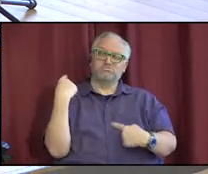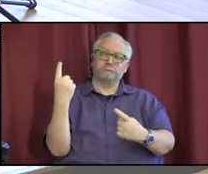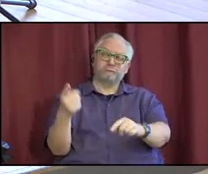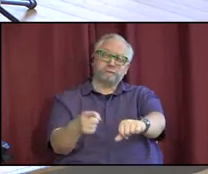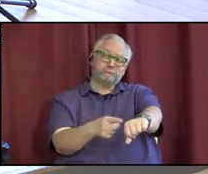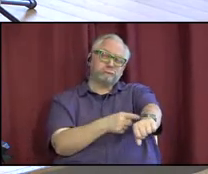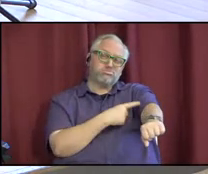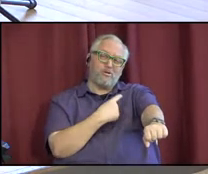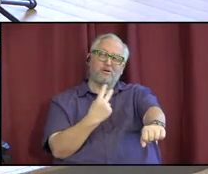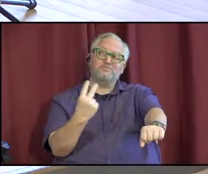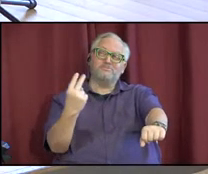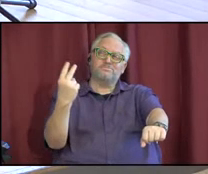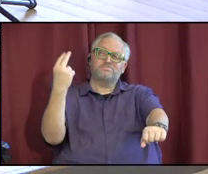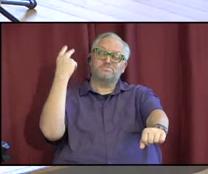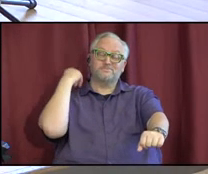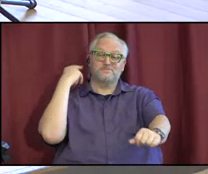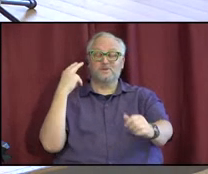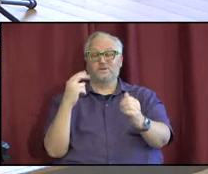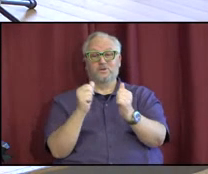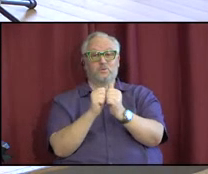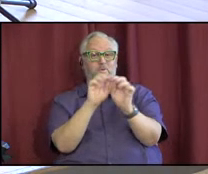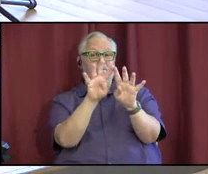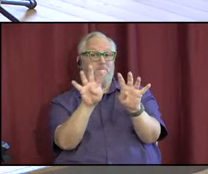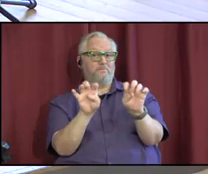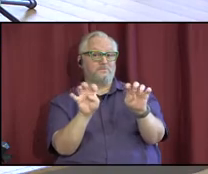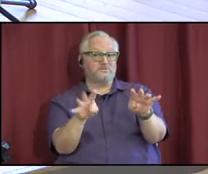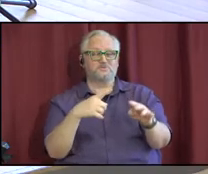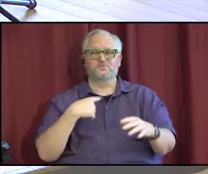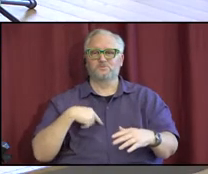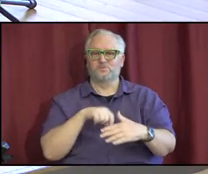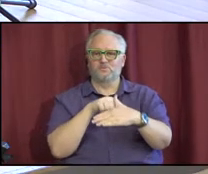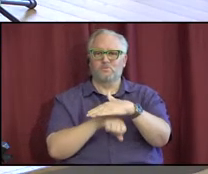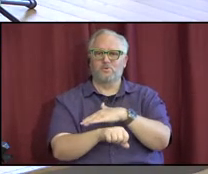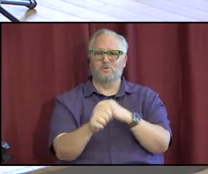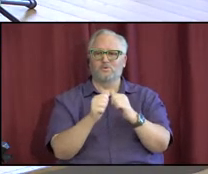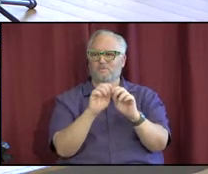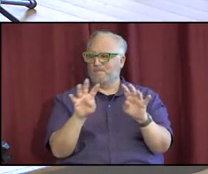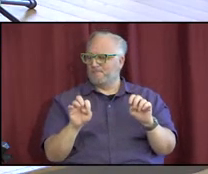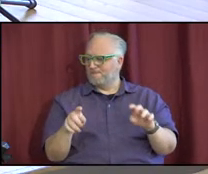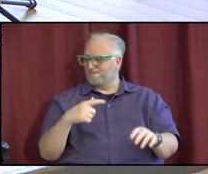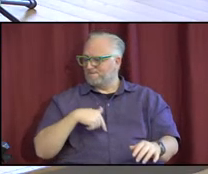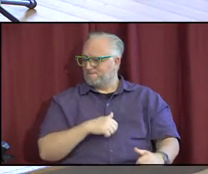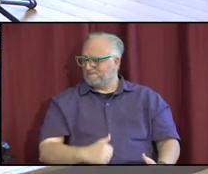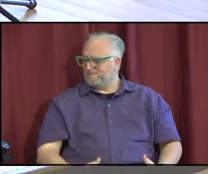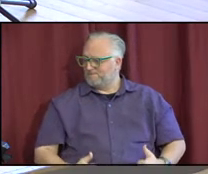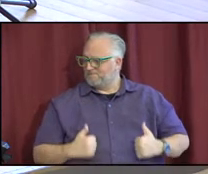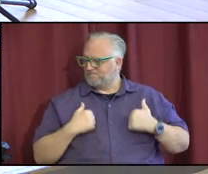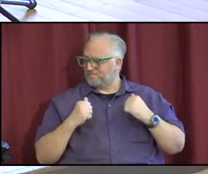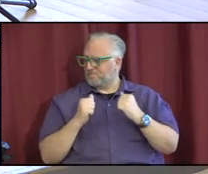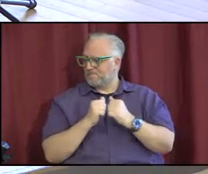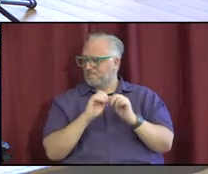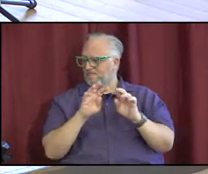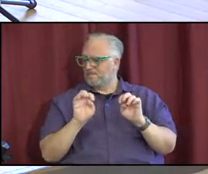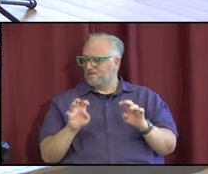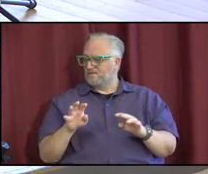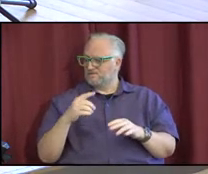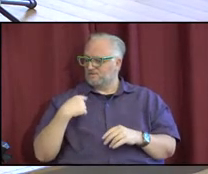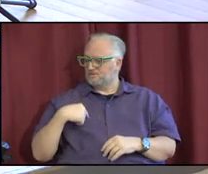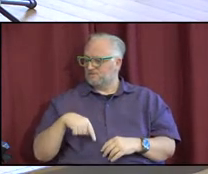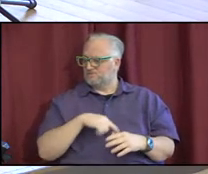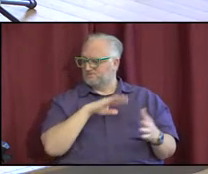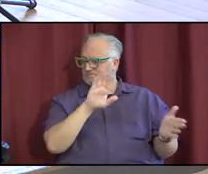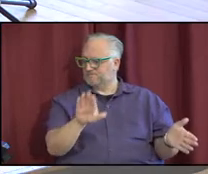In mystery we are born, in mystery we live, and in mystery